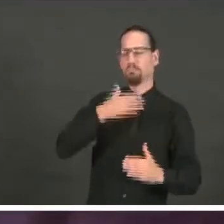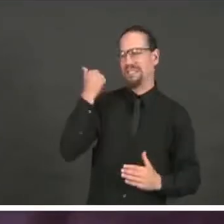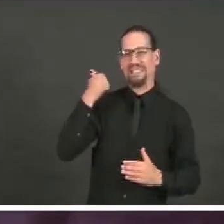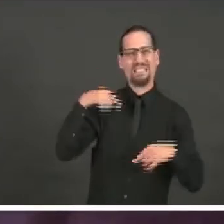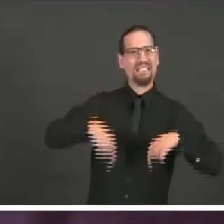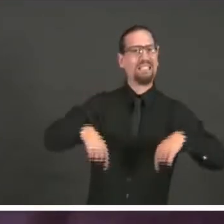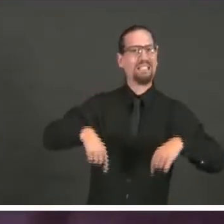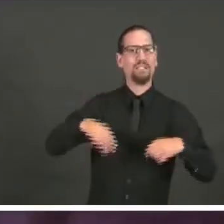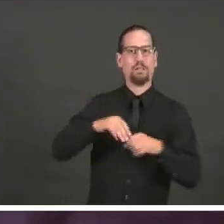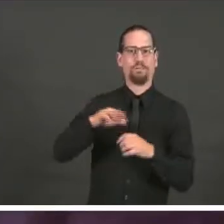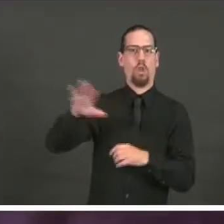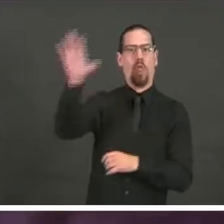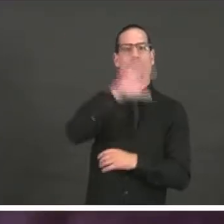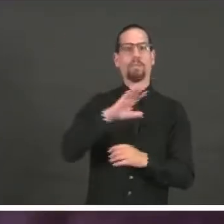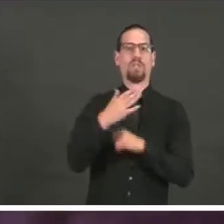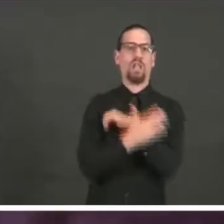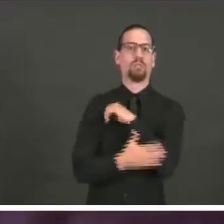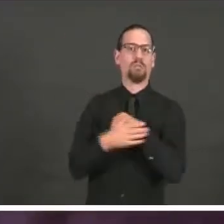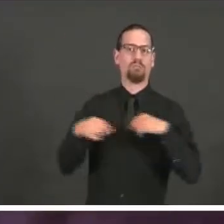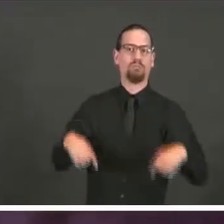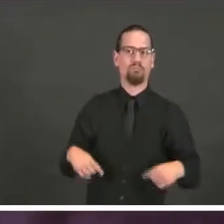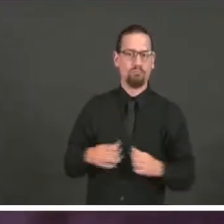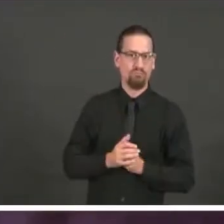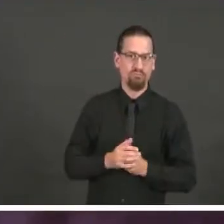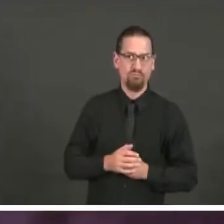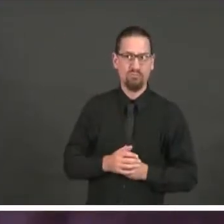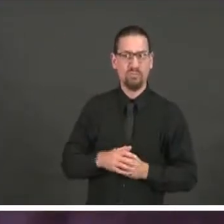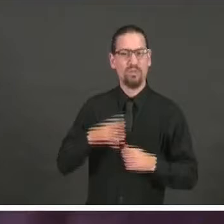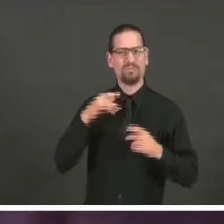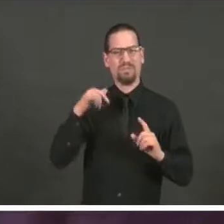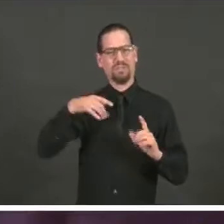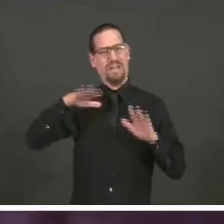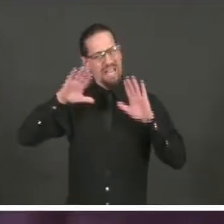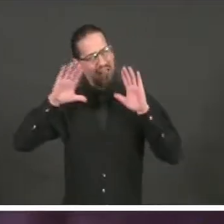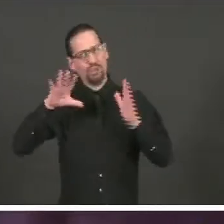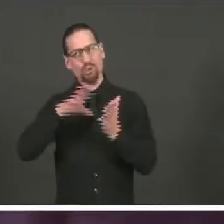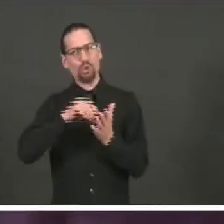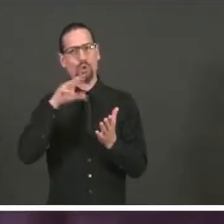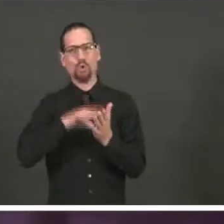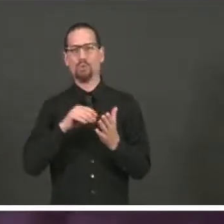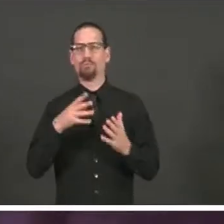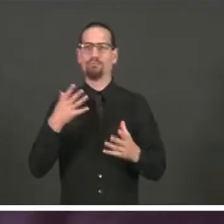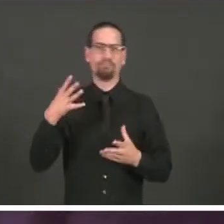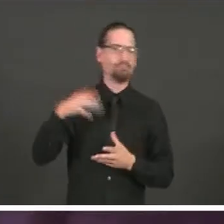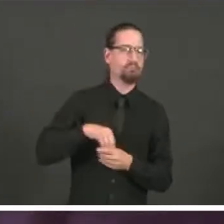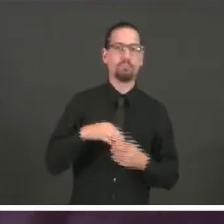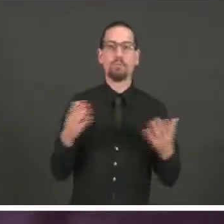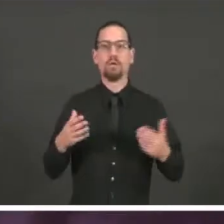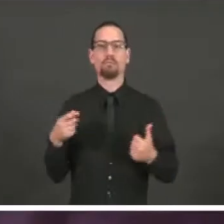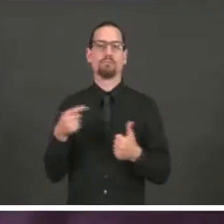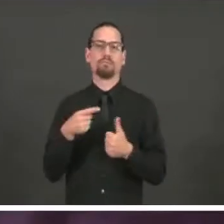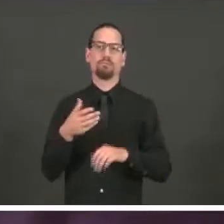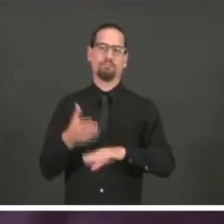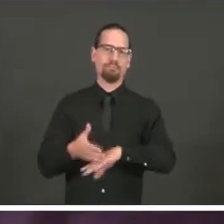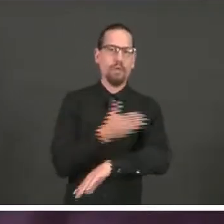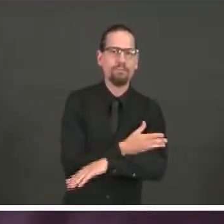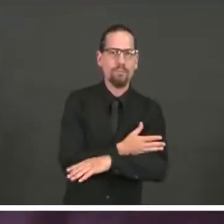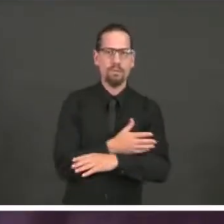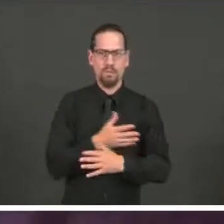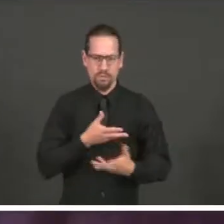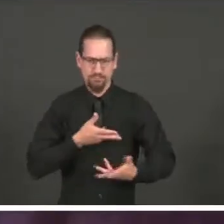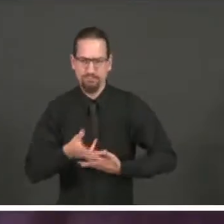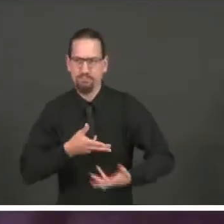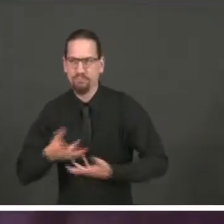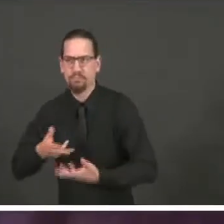Excellence in learning also includes improving our supports for our multilingual learners. These students bring tremendous talents to our